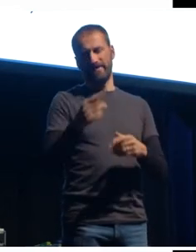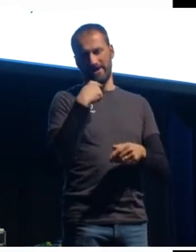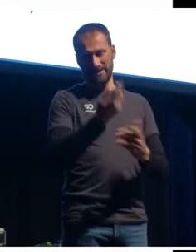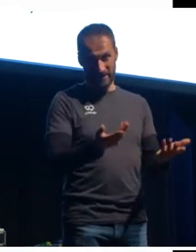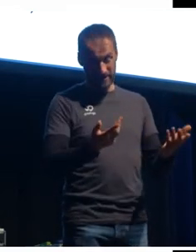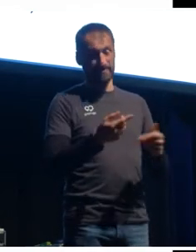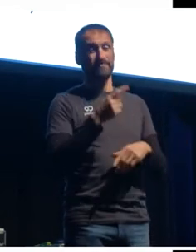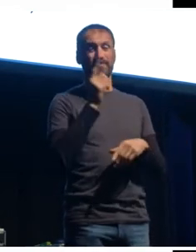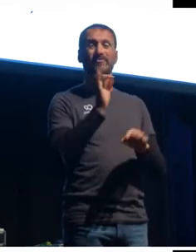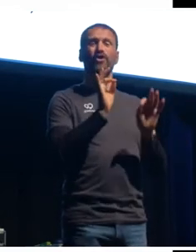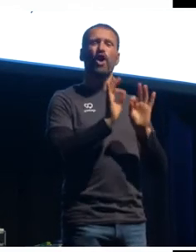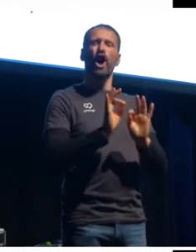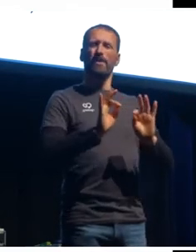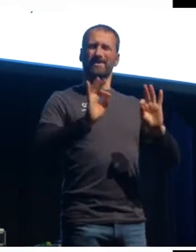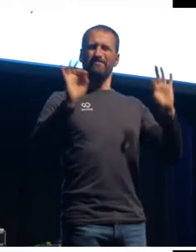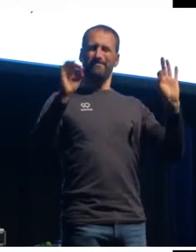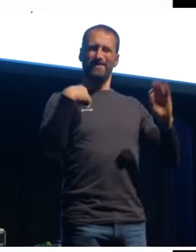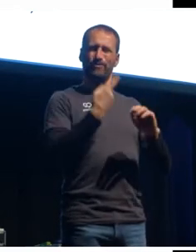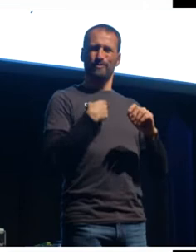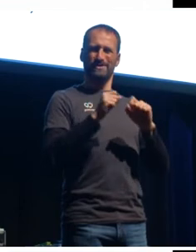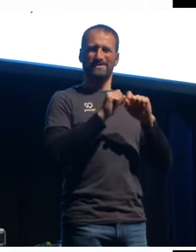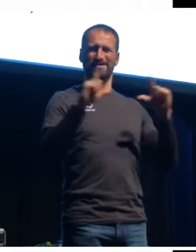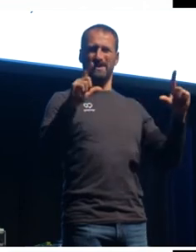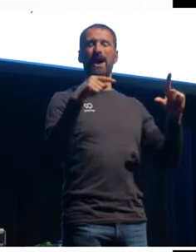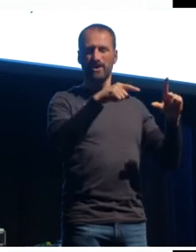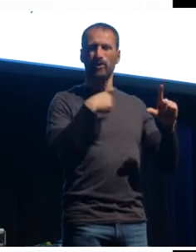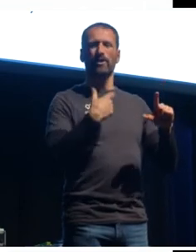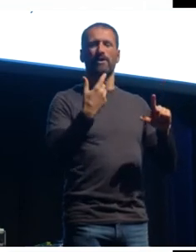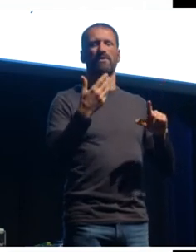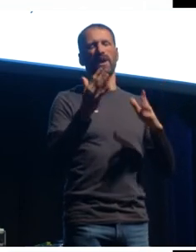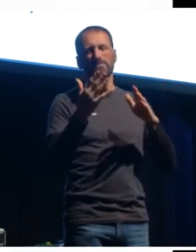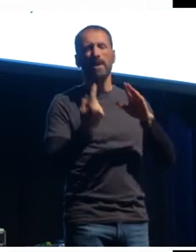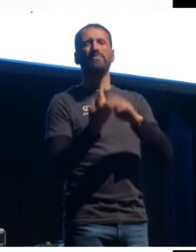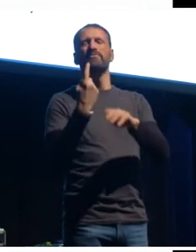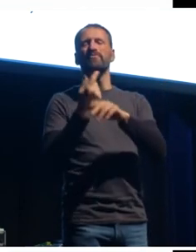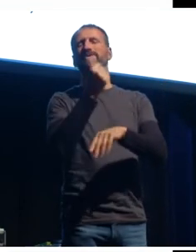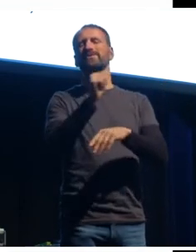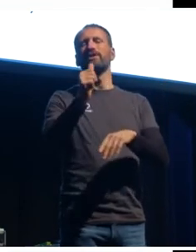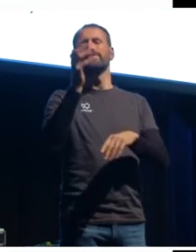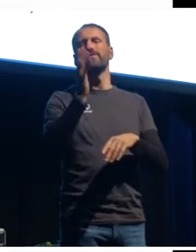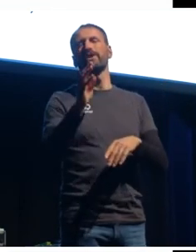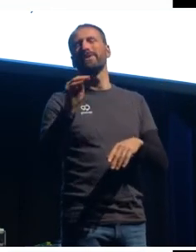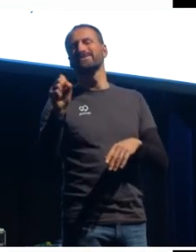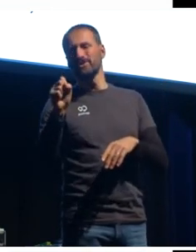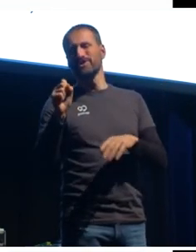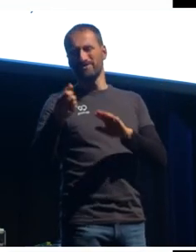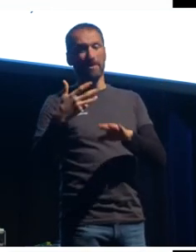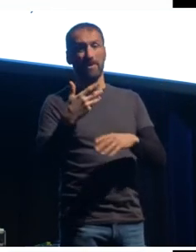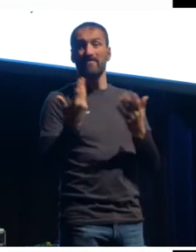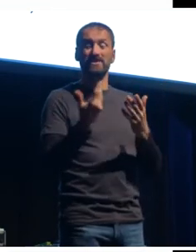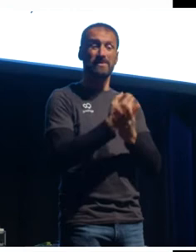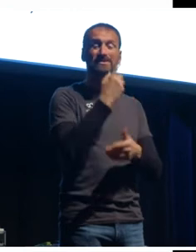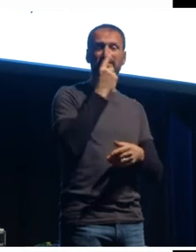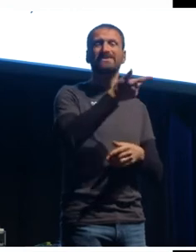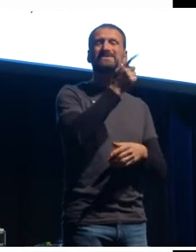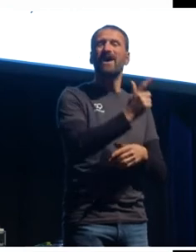now for the scenario where I would get a 1,500 millisecond timeout, what if I use something like a 250 milliseconds and just